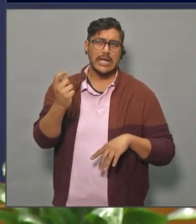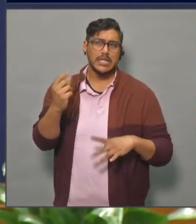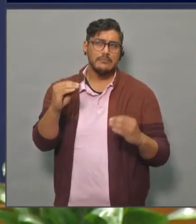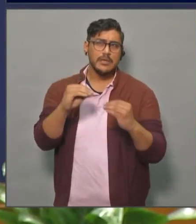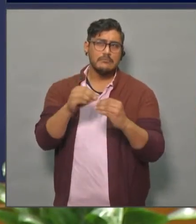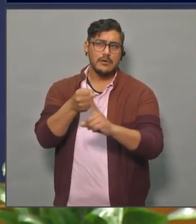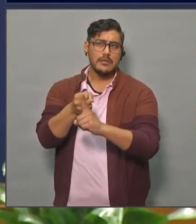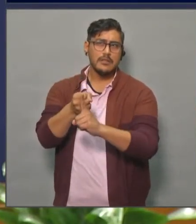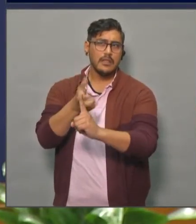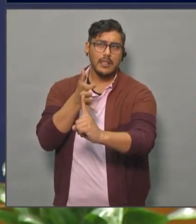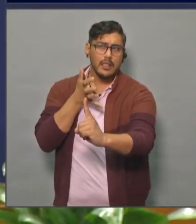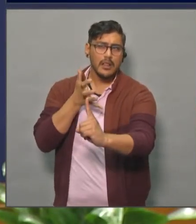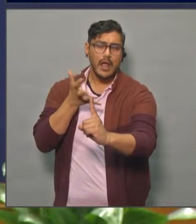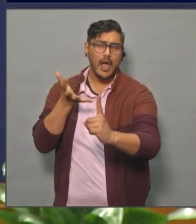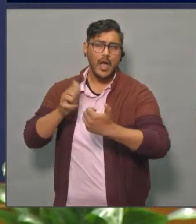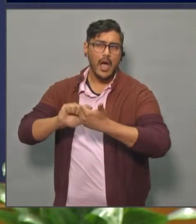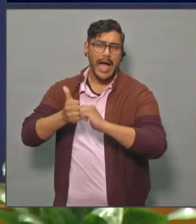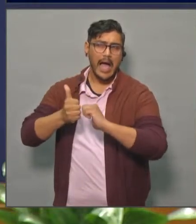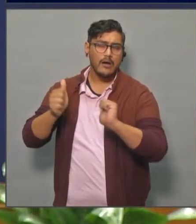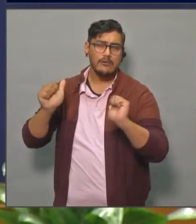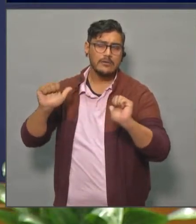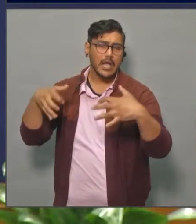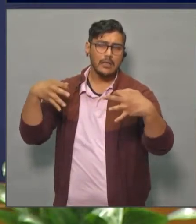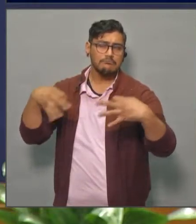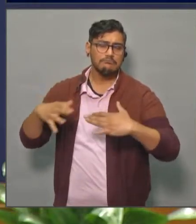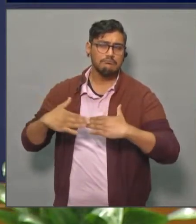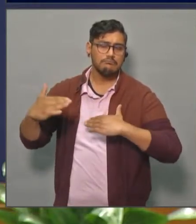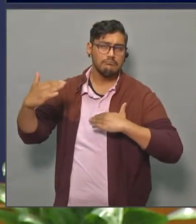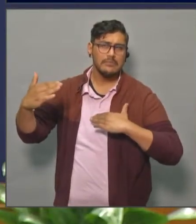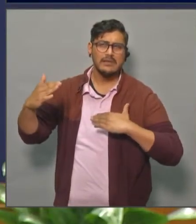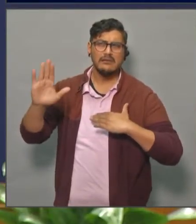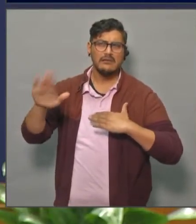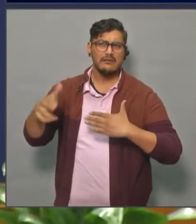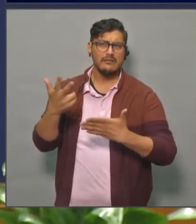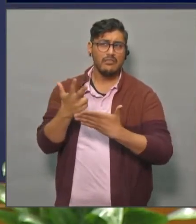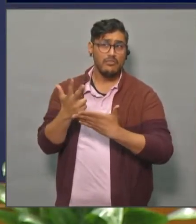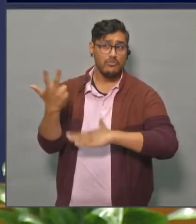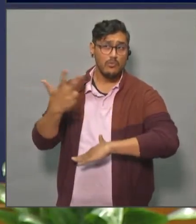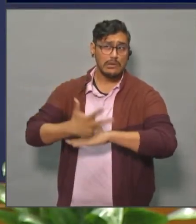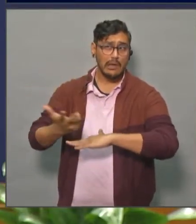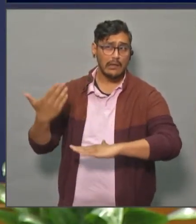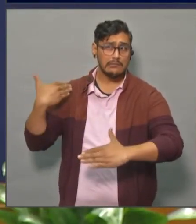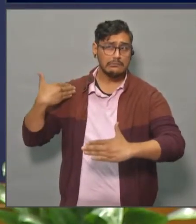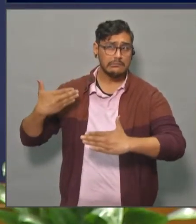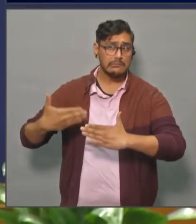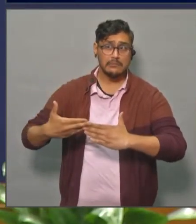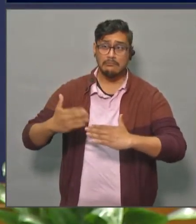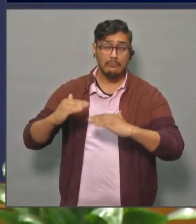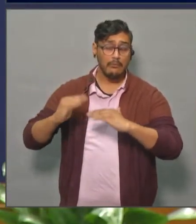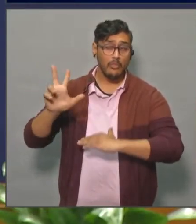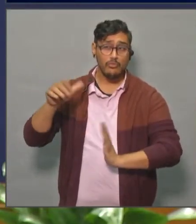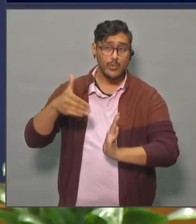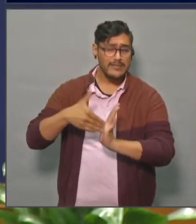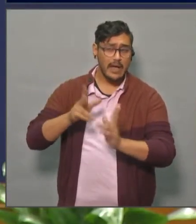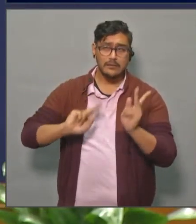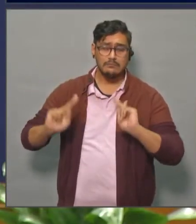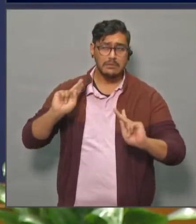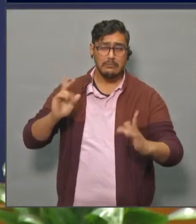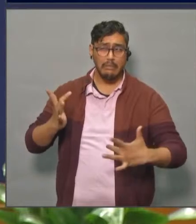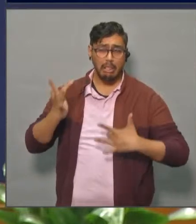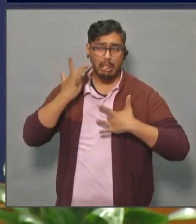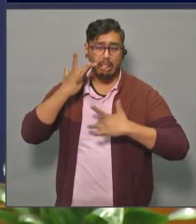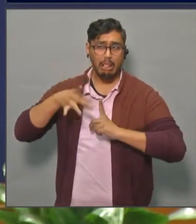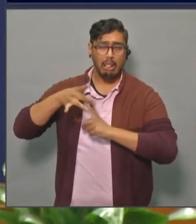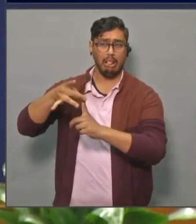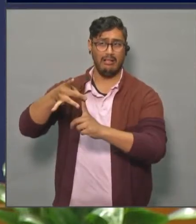on how we can advance. The last 3 days, more than 3,000 people have been infected. Is that an alarming pace,